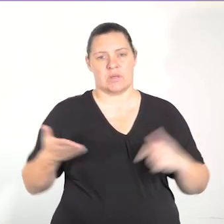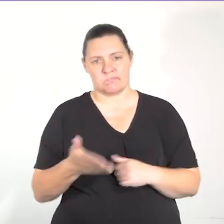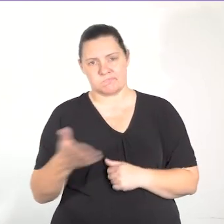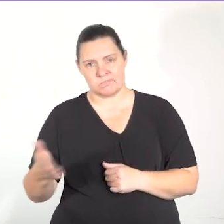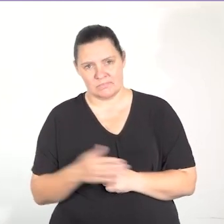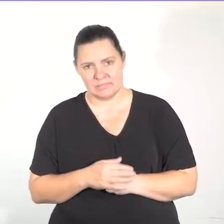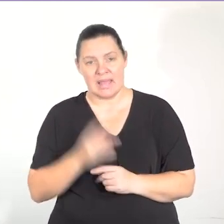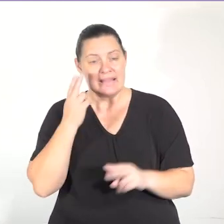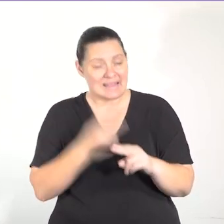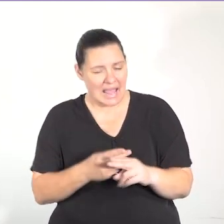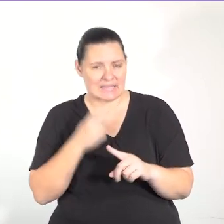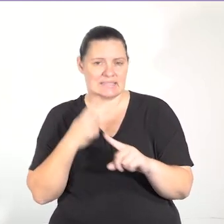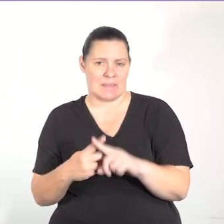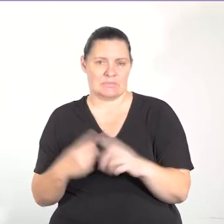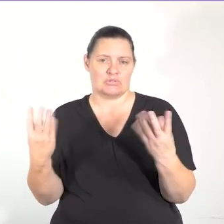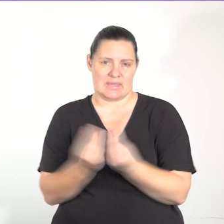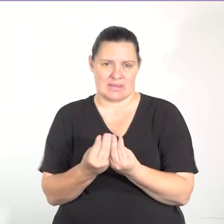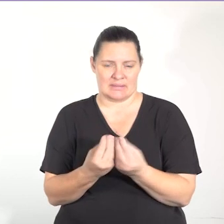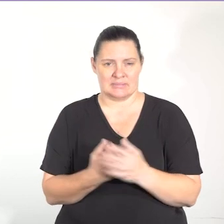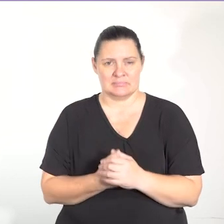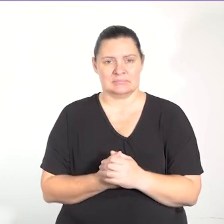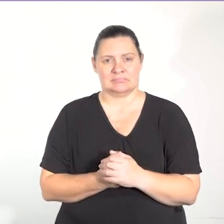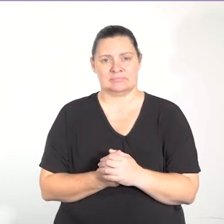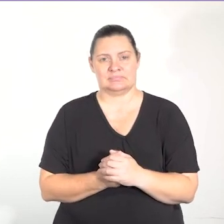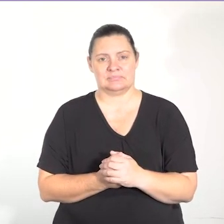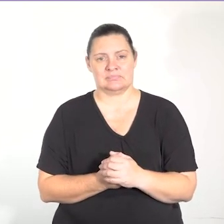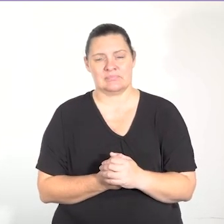most, and then you multiply them together.